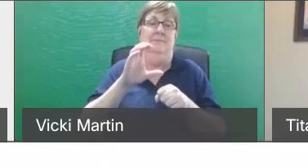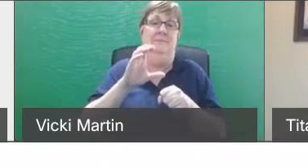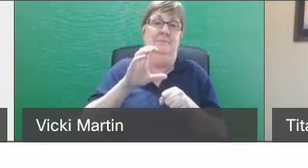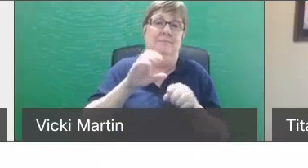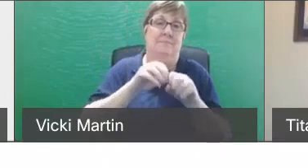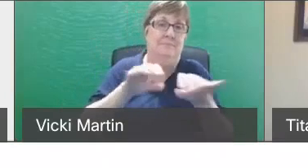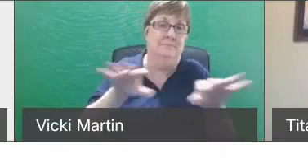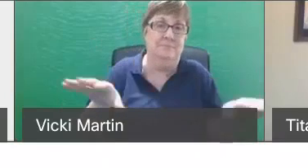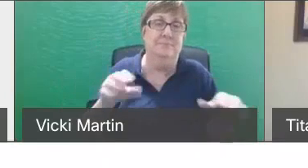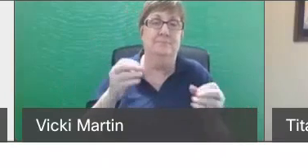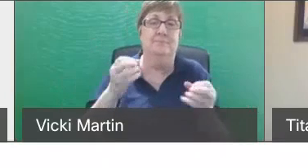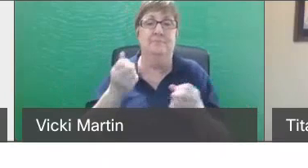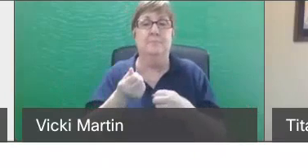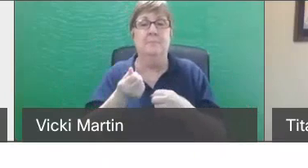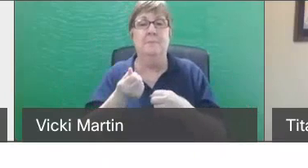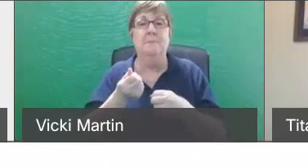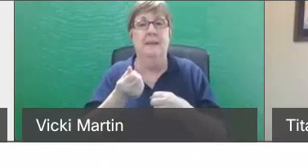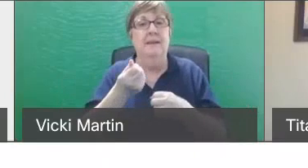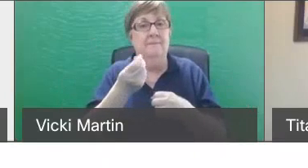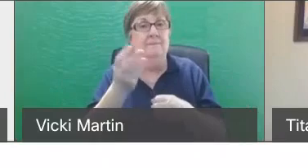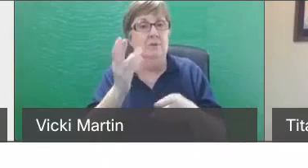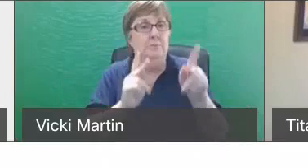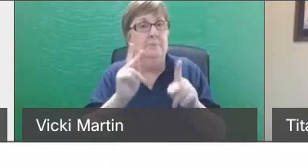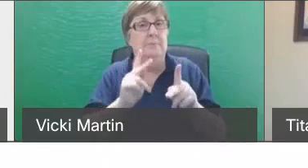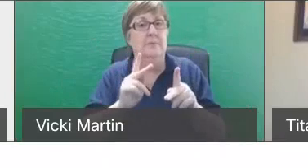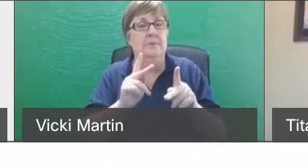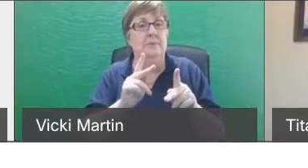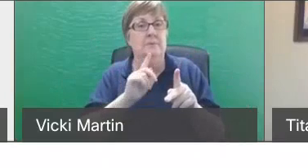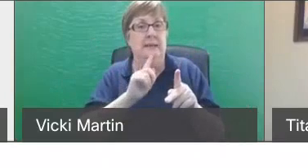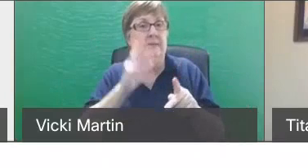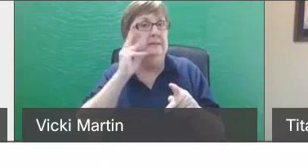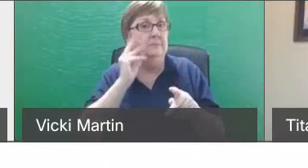been touched by death. So I would